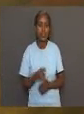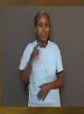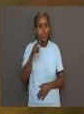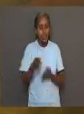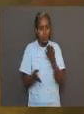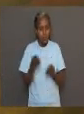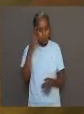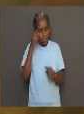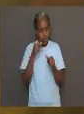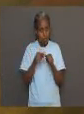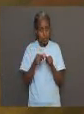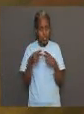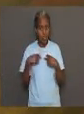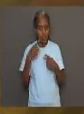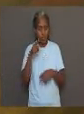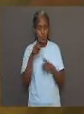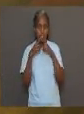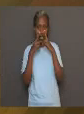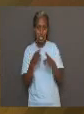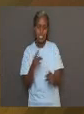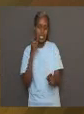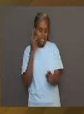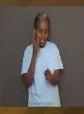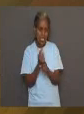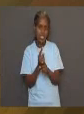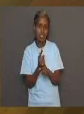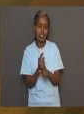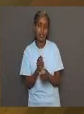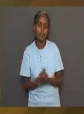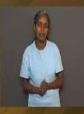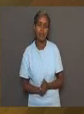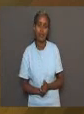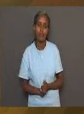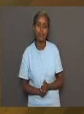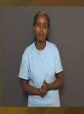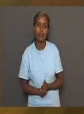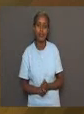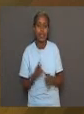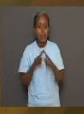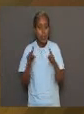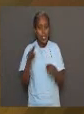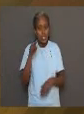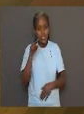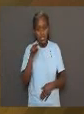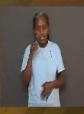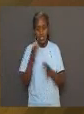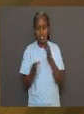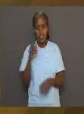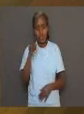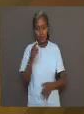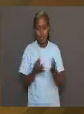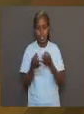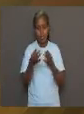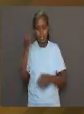not have written your answer in exactly that way, but if you expressed the idea